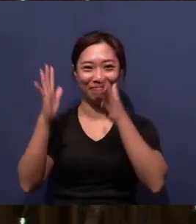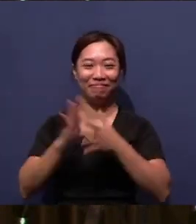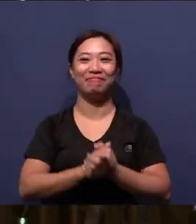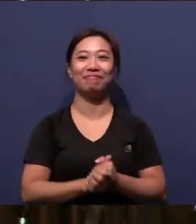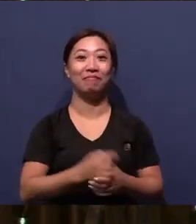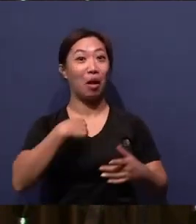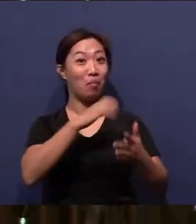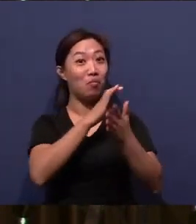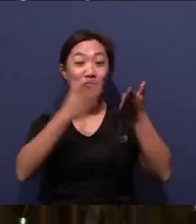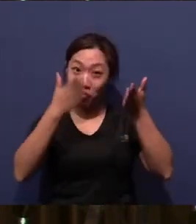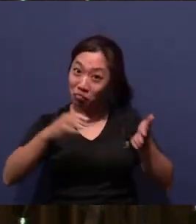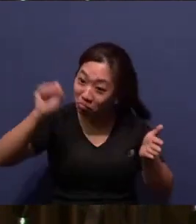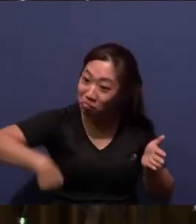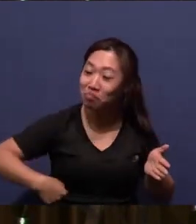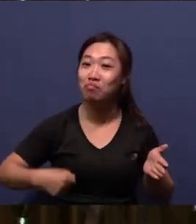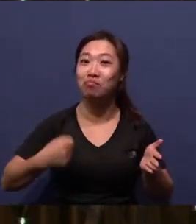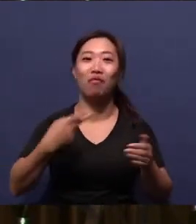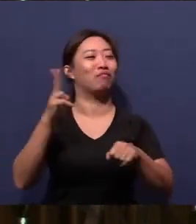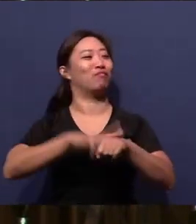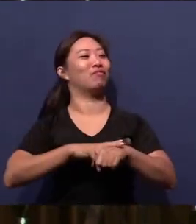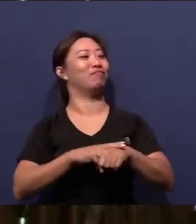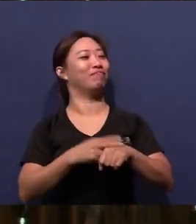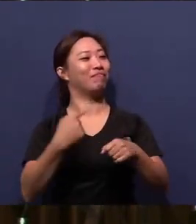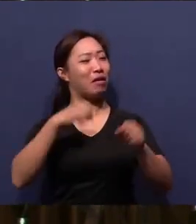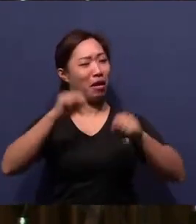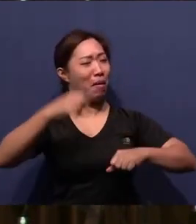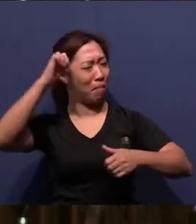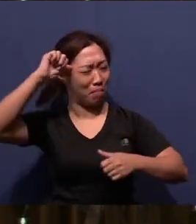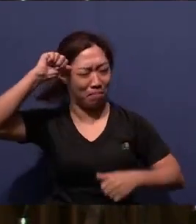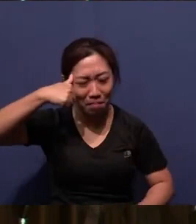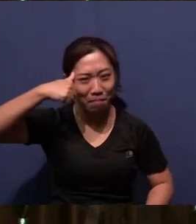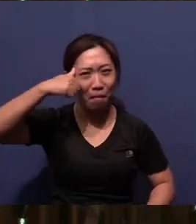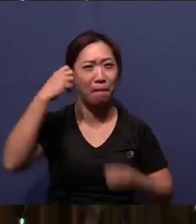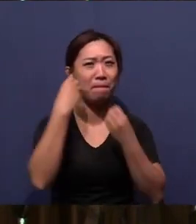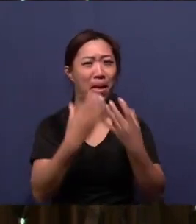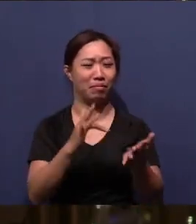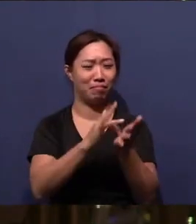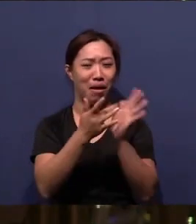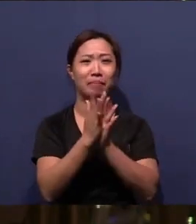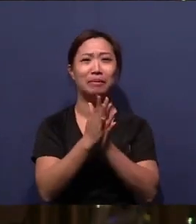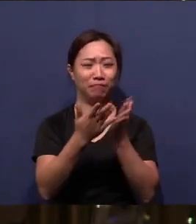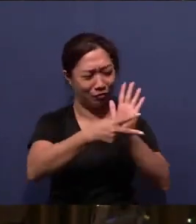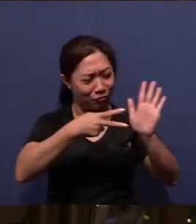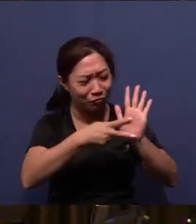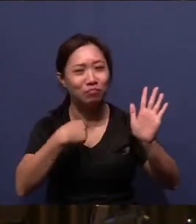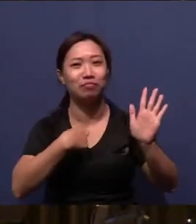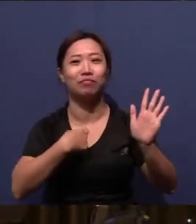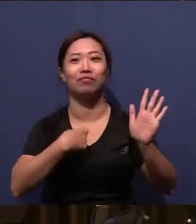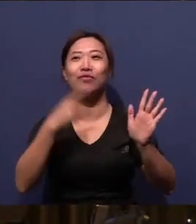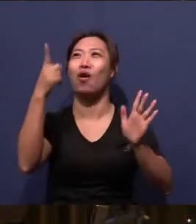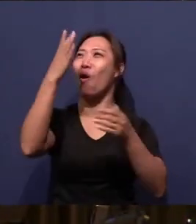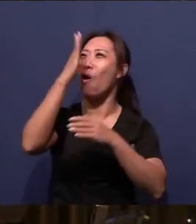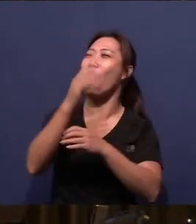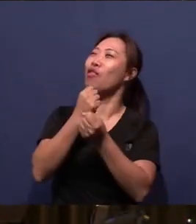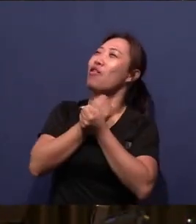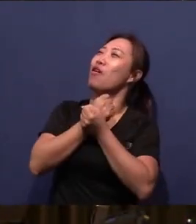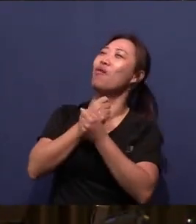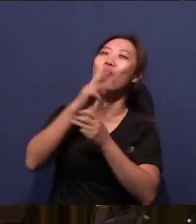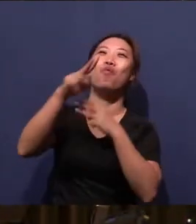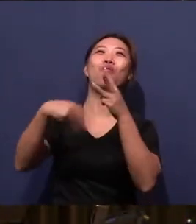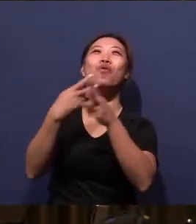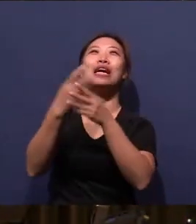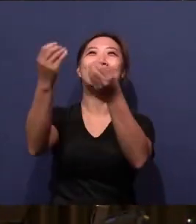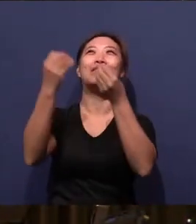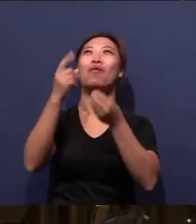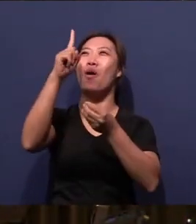I am a Christian. Of course, I can memorize many Bible verses. For God so loved the world that He gave His one